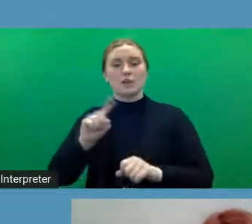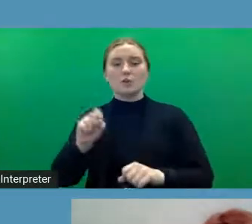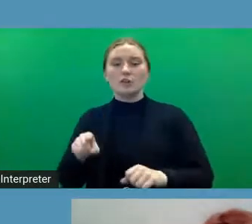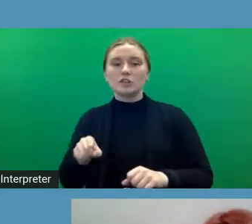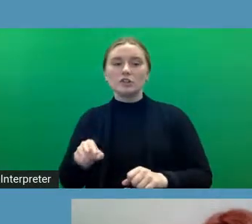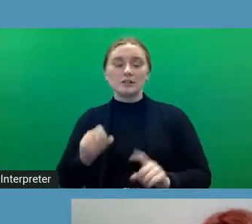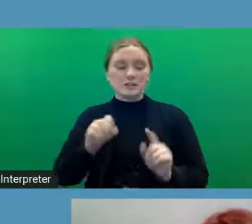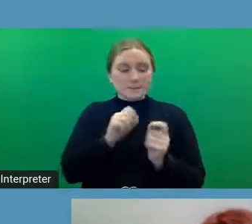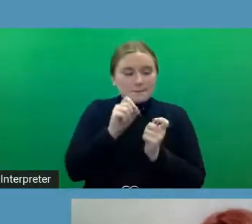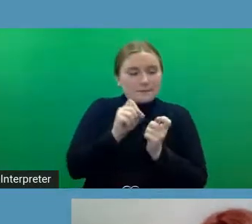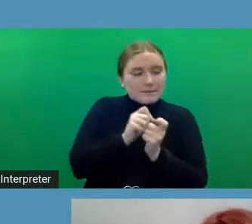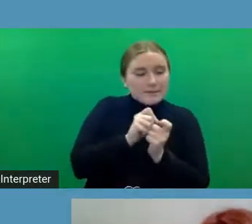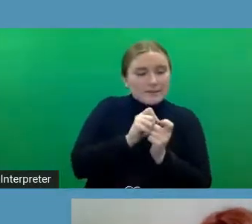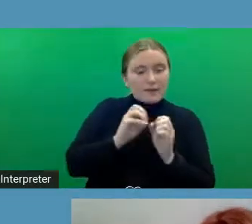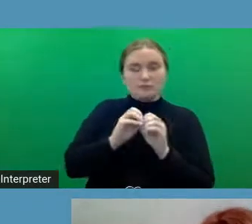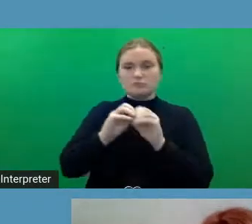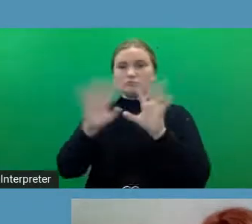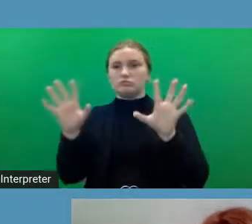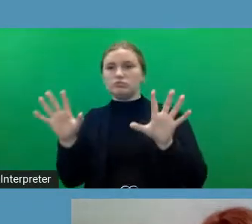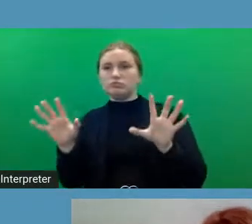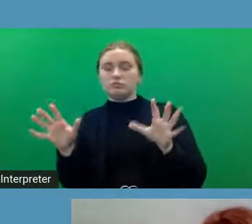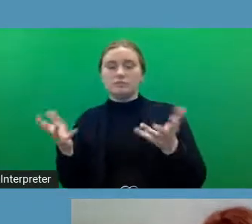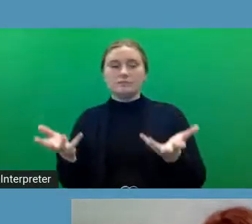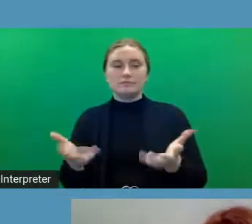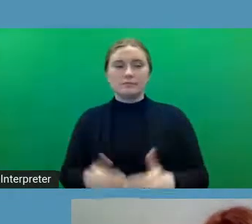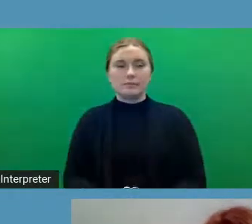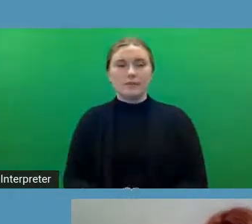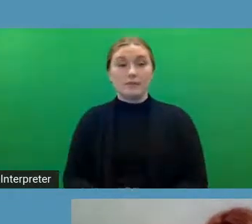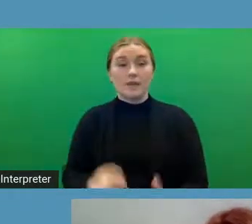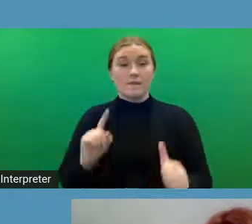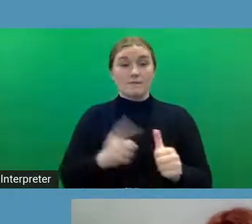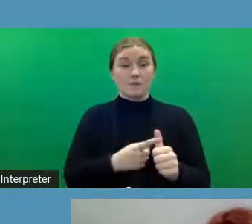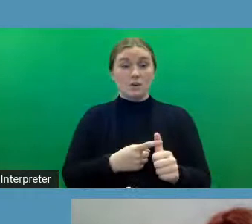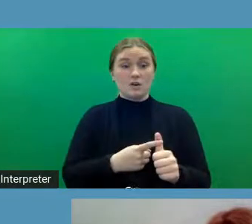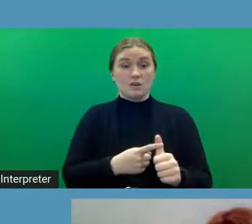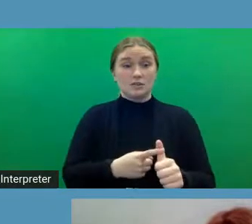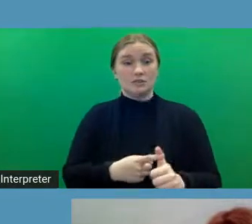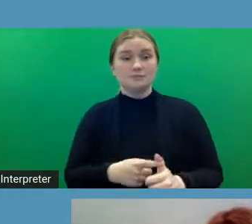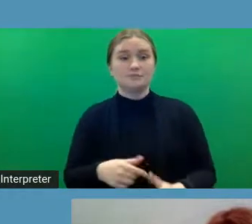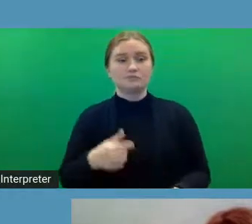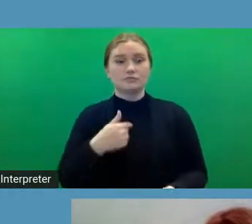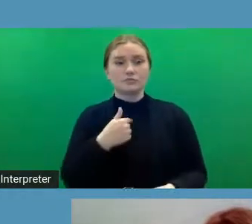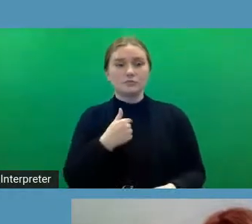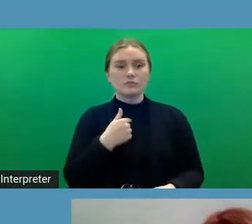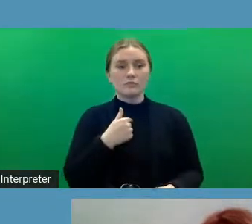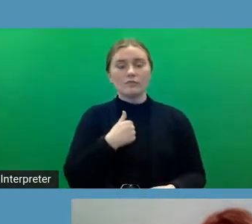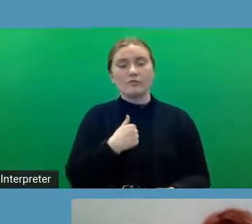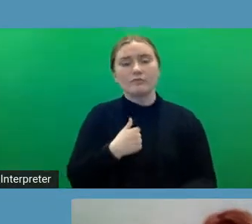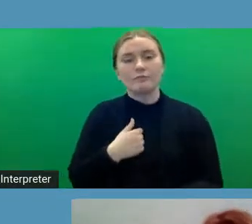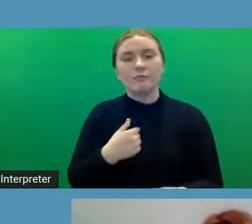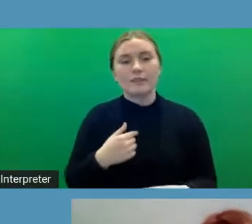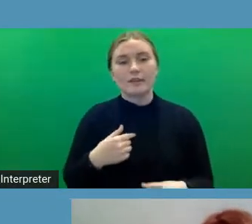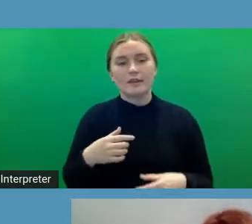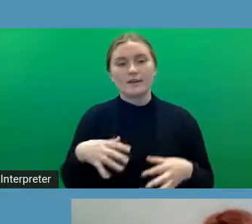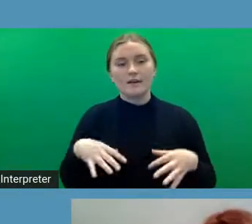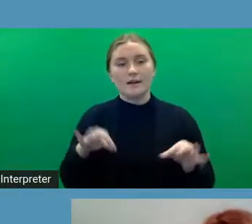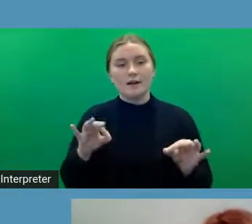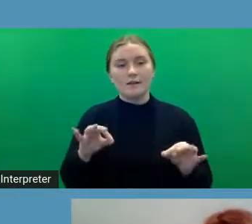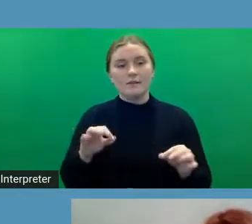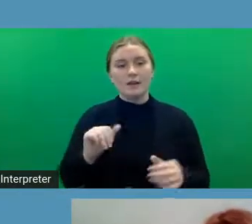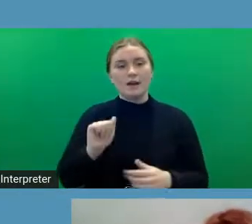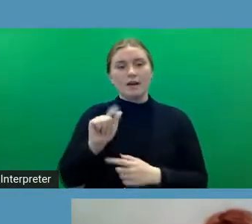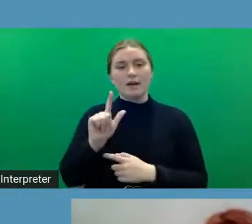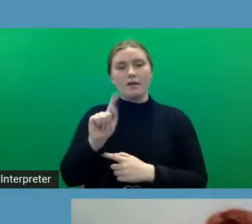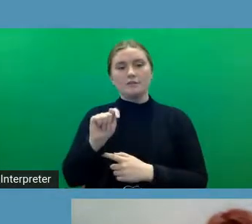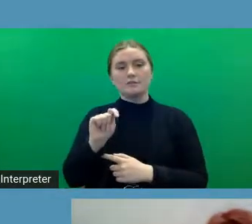Okay. I'm going to start with this first one. Where can I find guidance or best practices for writing alt text for images